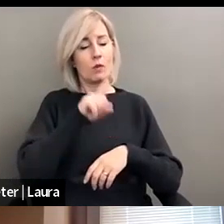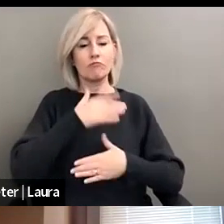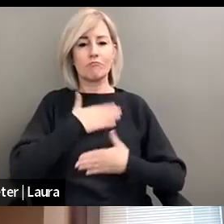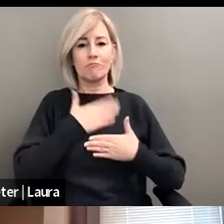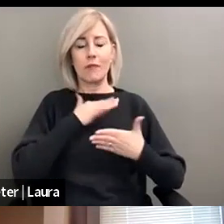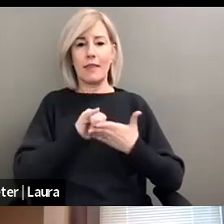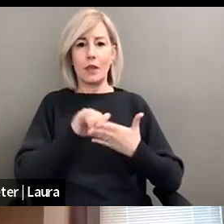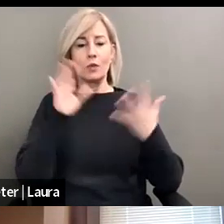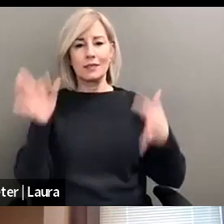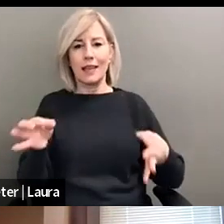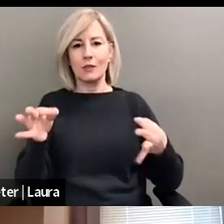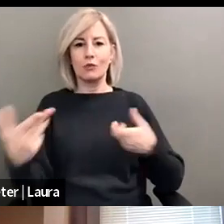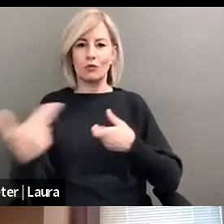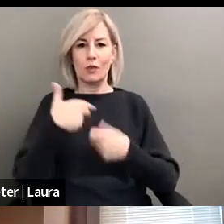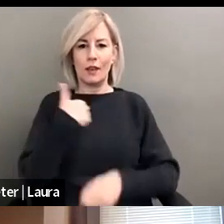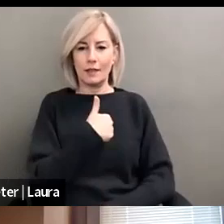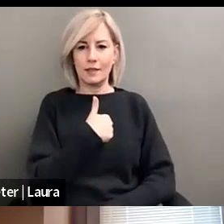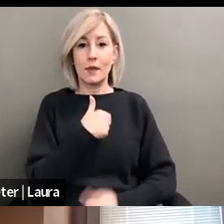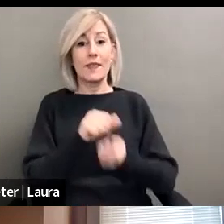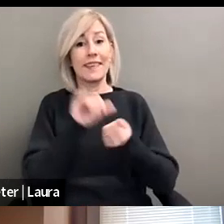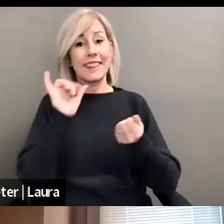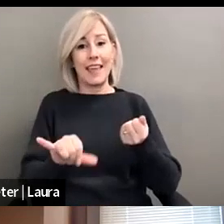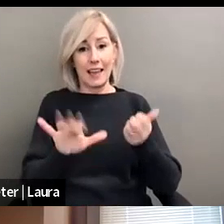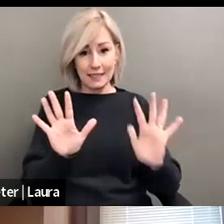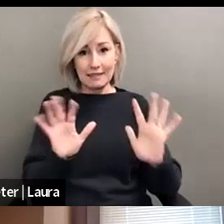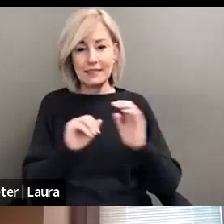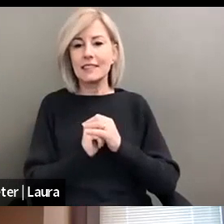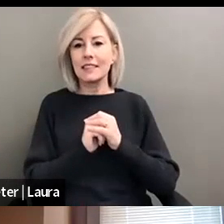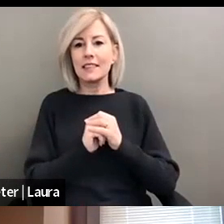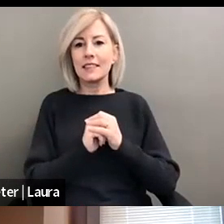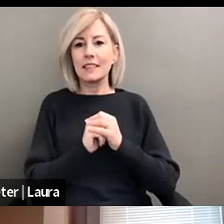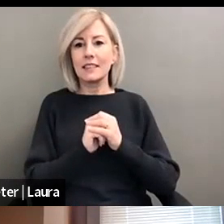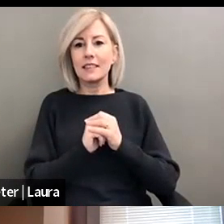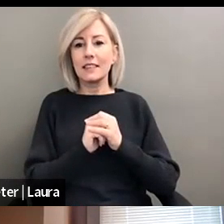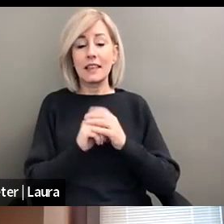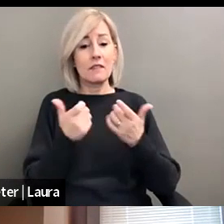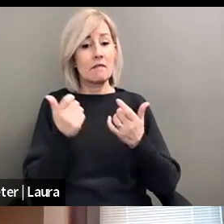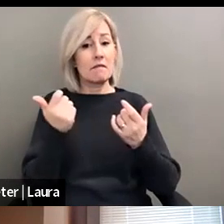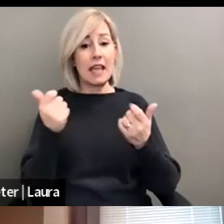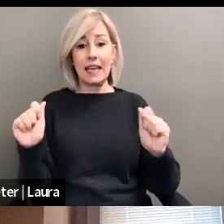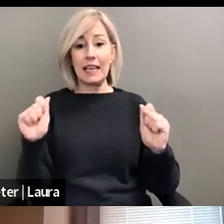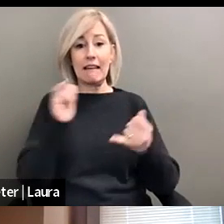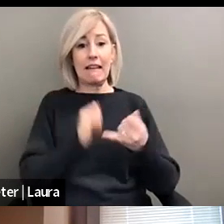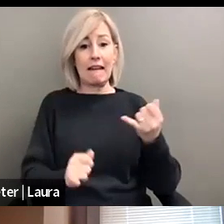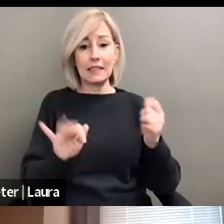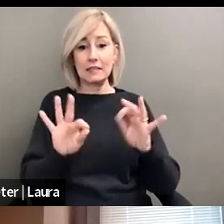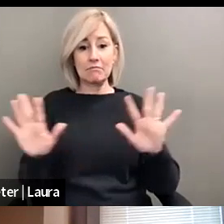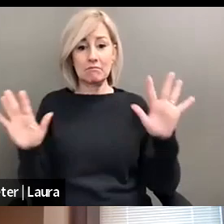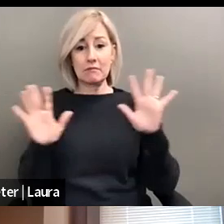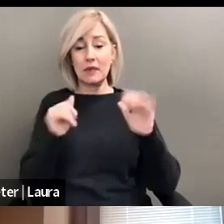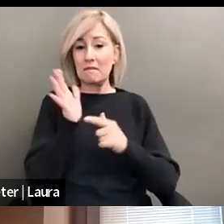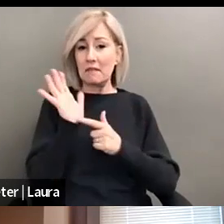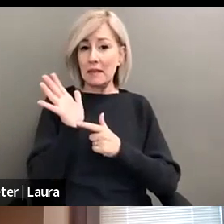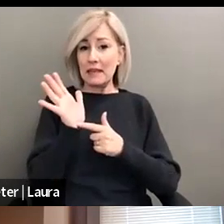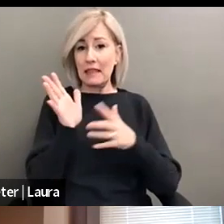to spend it with us. So with that, I will give, if there's any last moments. I don't know if we have 5 minutes